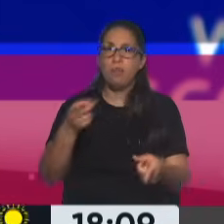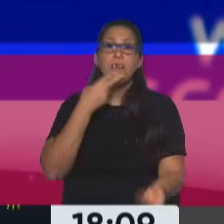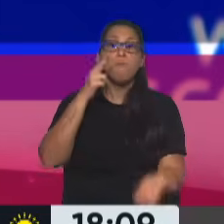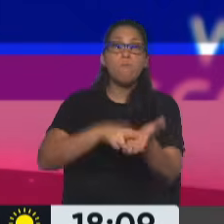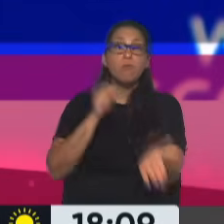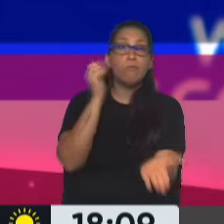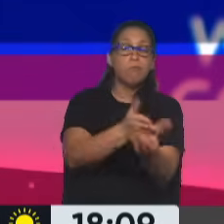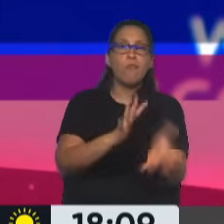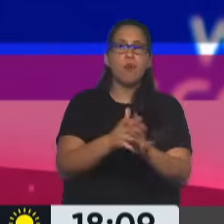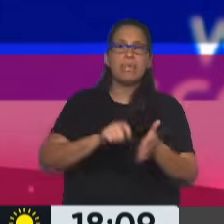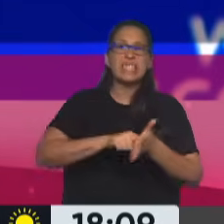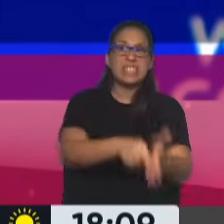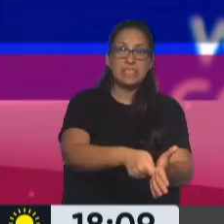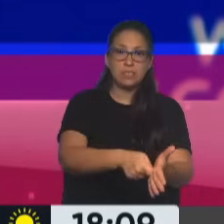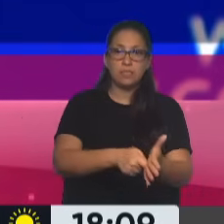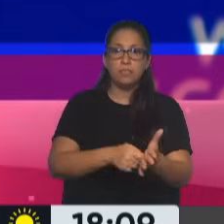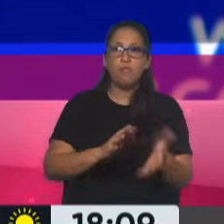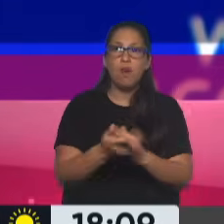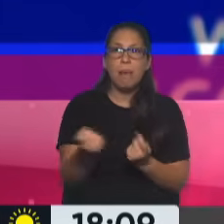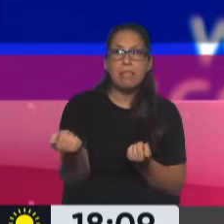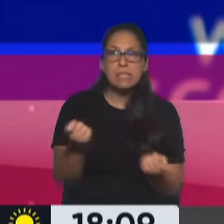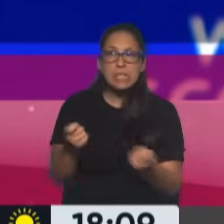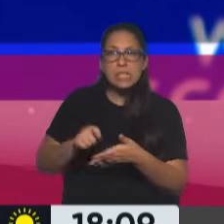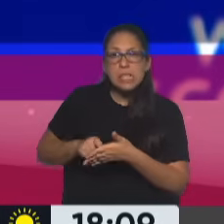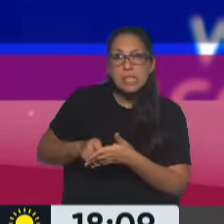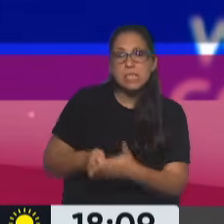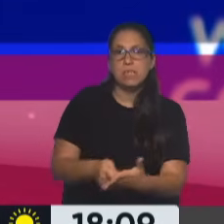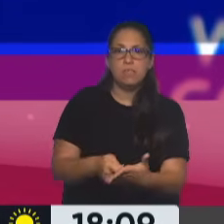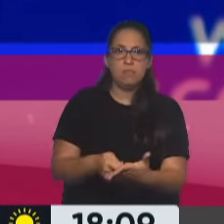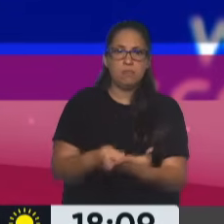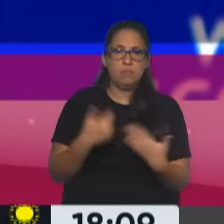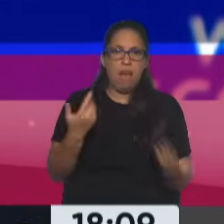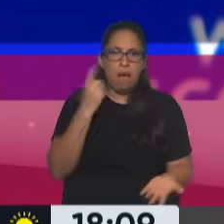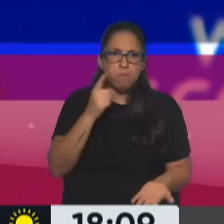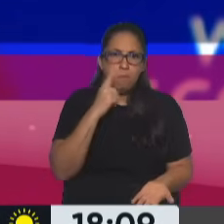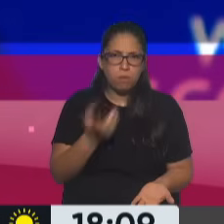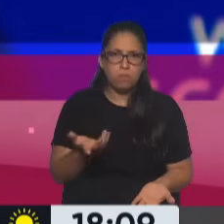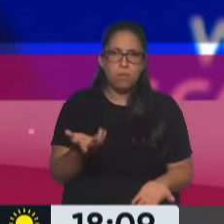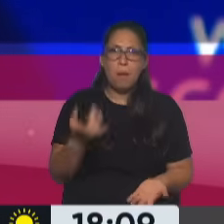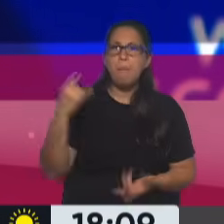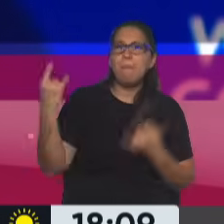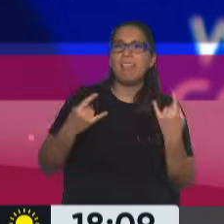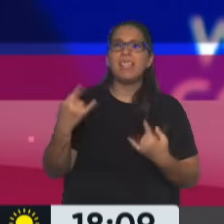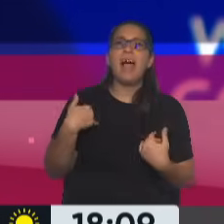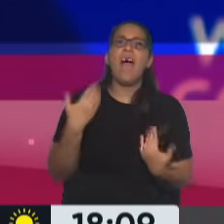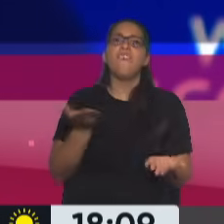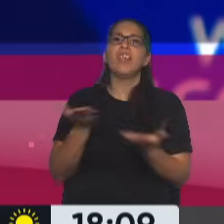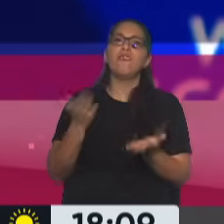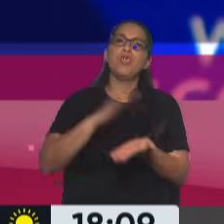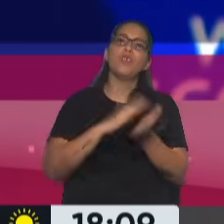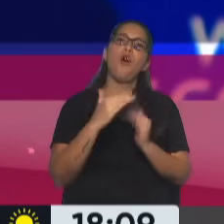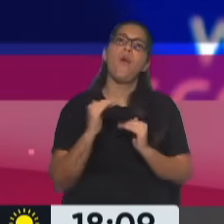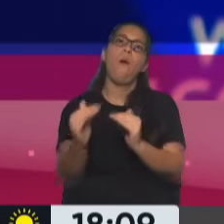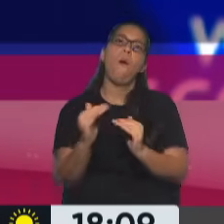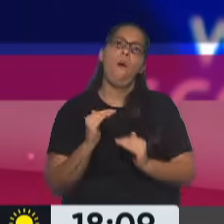as coercion, supply chains as vulnerabilities to be exploited. You cannot live within the lie of